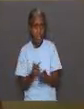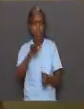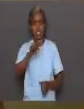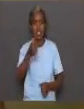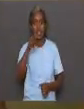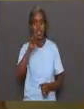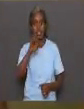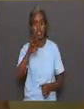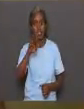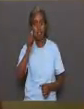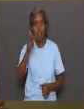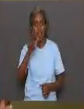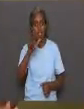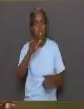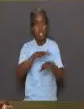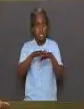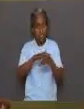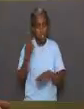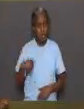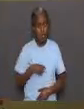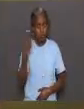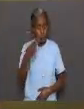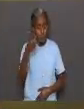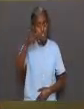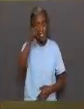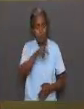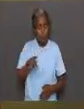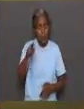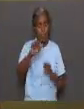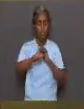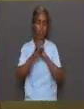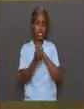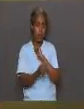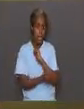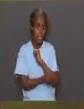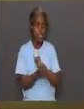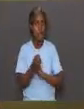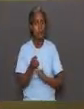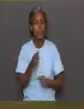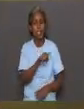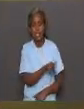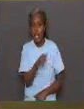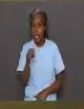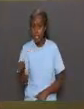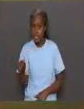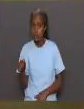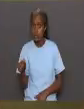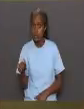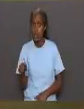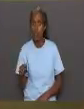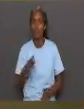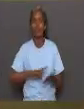of the lateral surface, we use the perimeter for the base and the